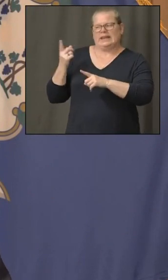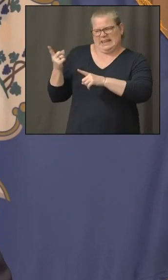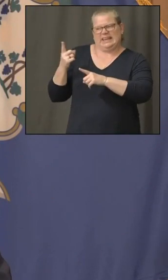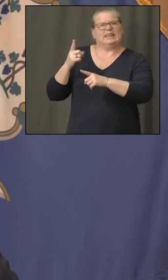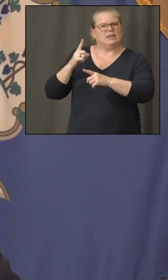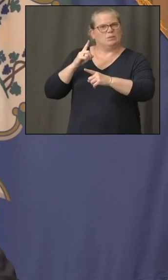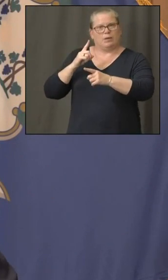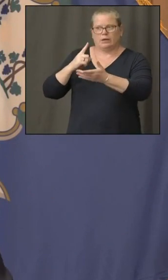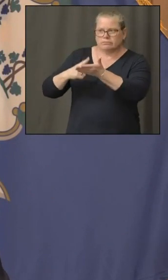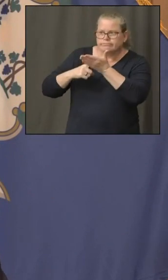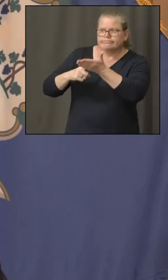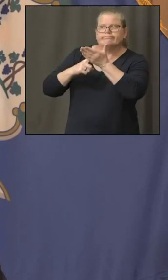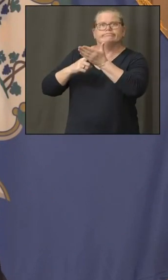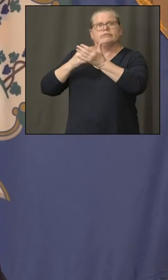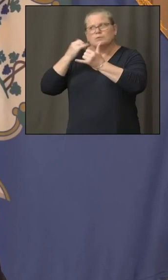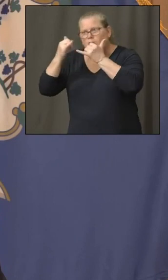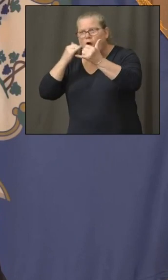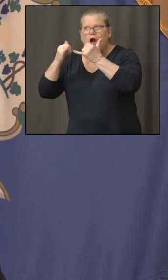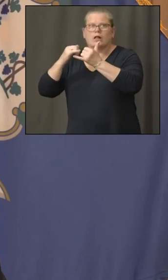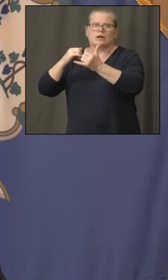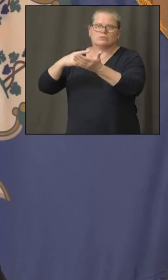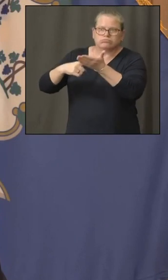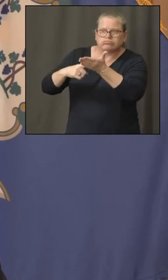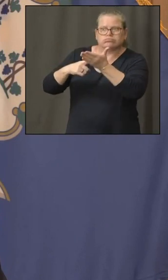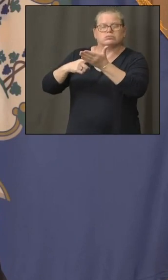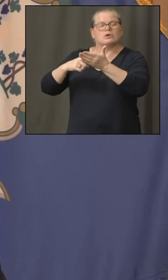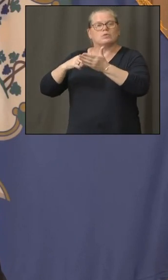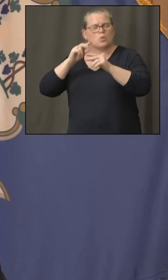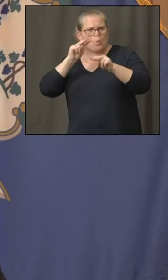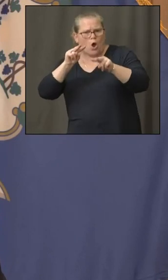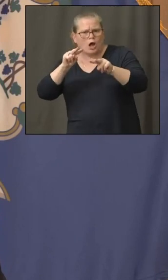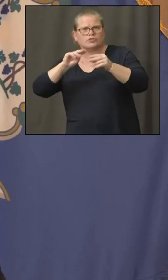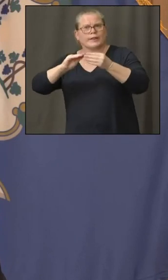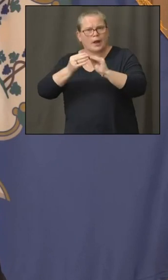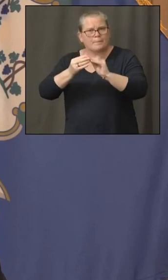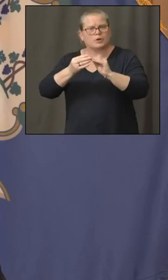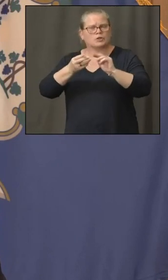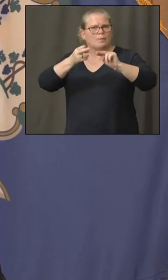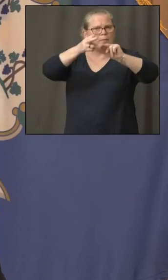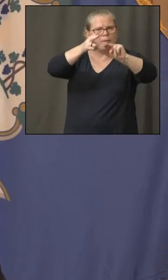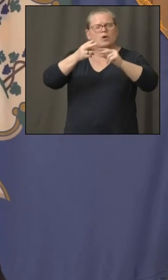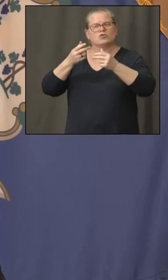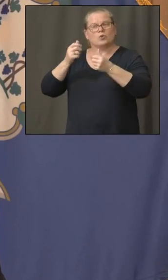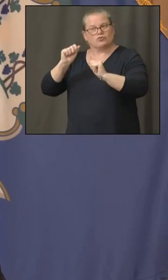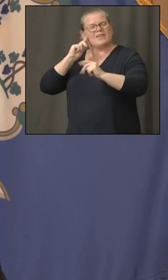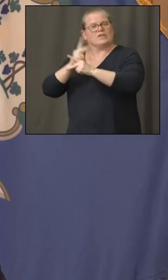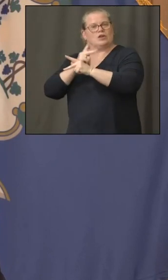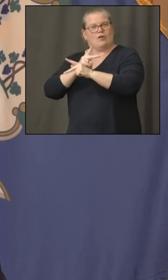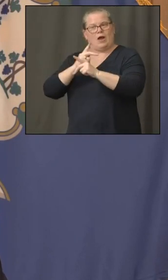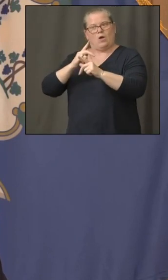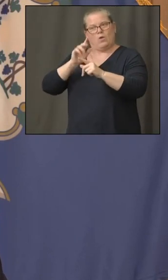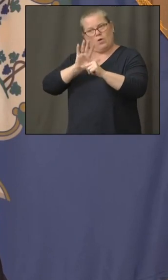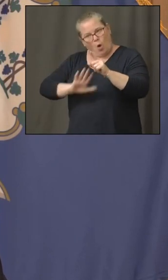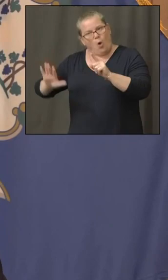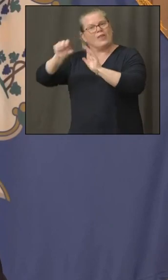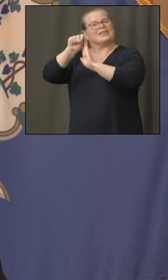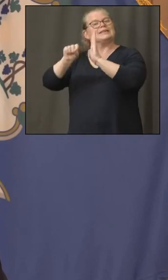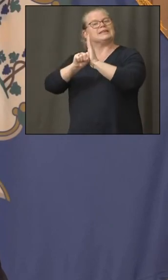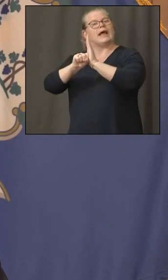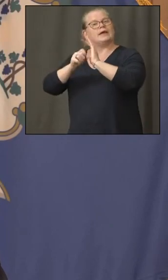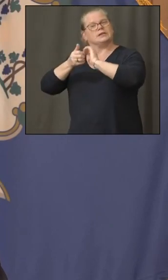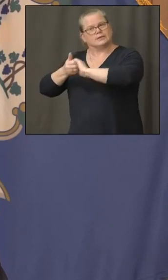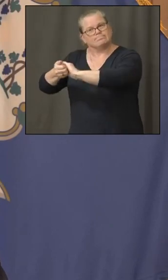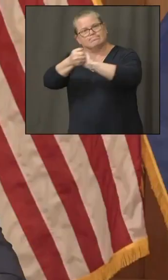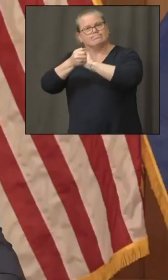those numbers as you see the infection rates go up, and we're trying to figure out how we implement that together. Paul? Yeah, no, thanks, Governor. As the